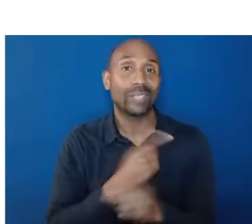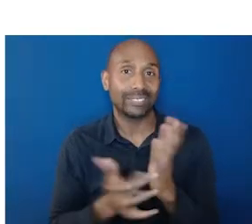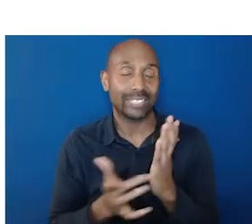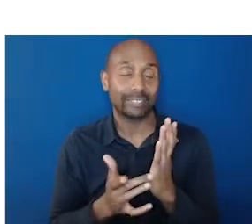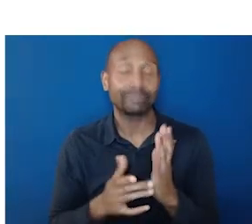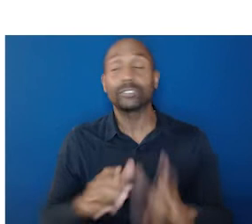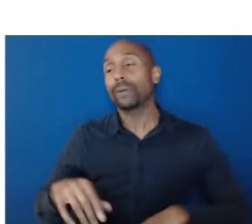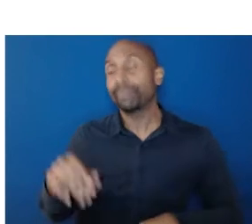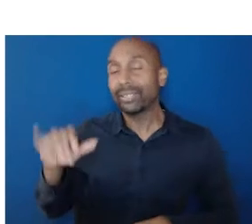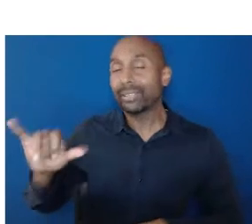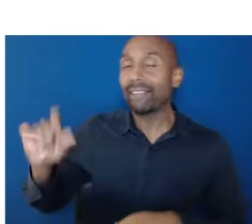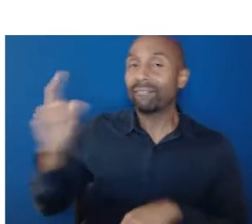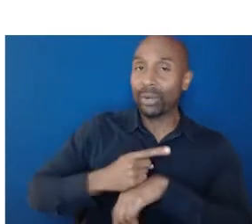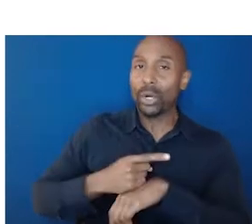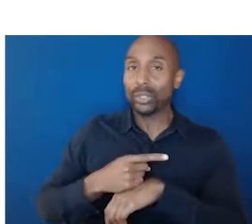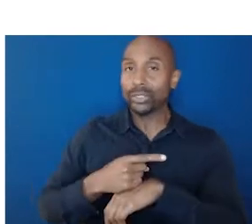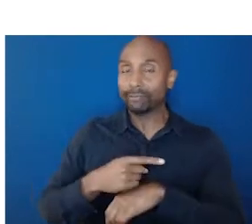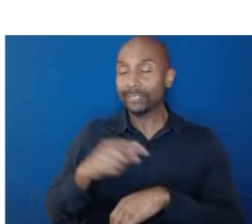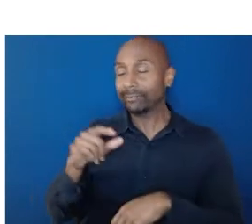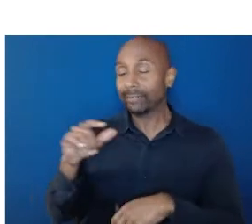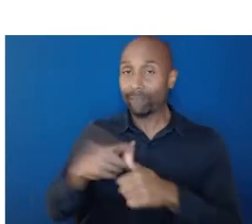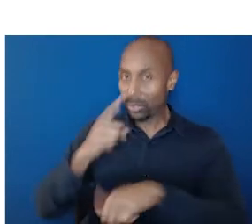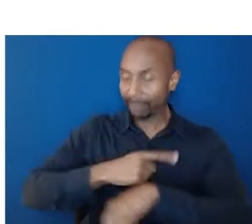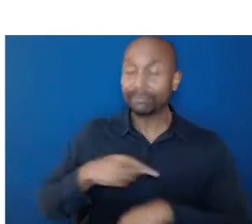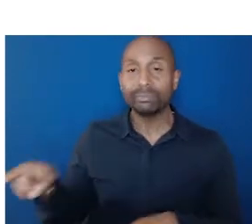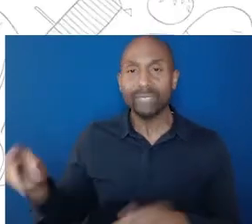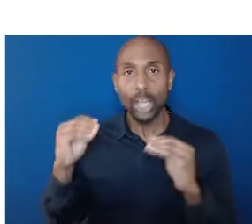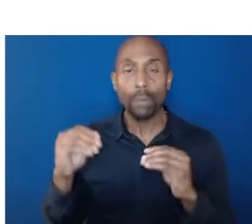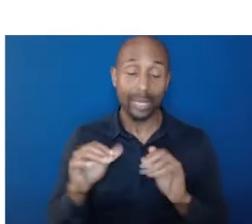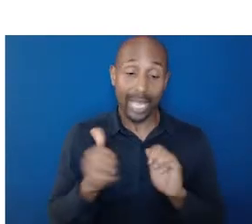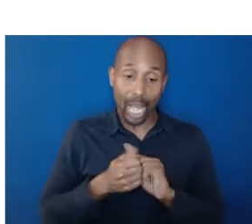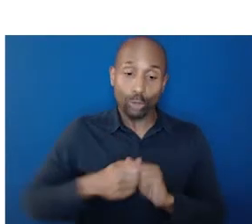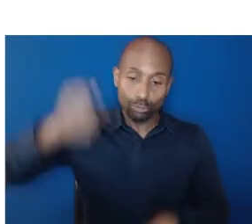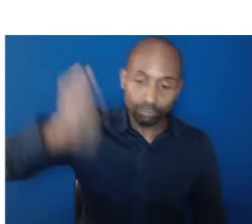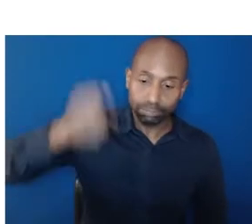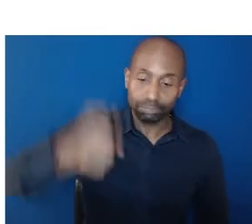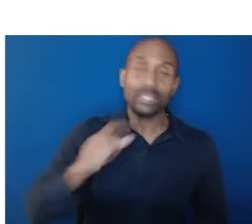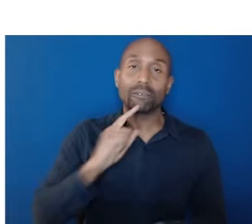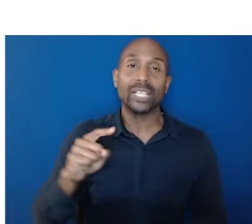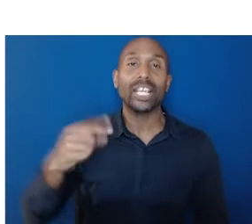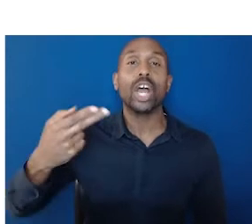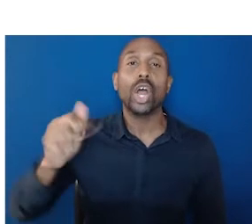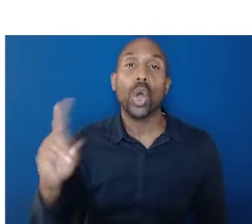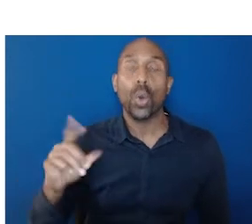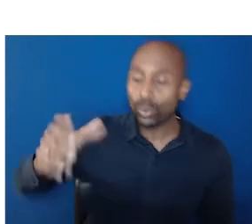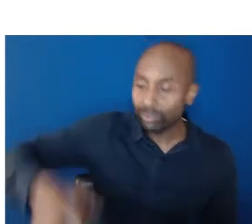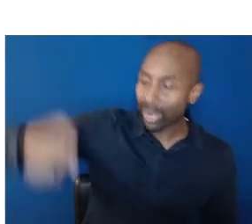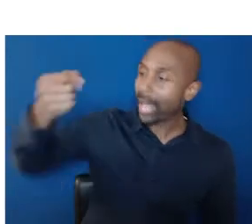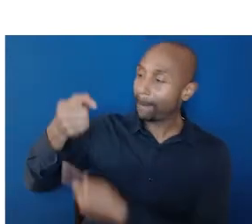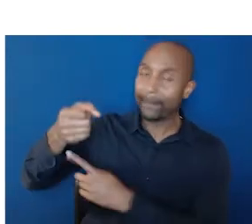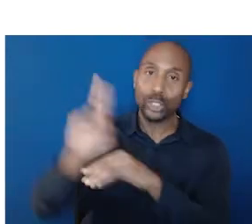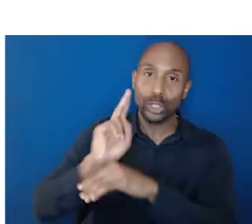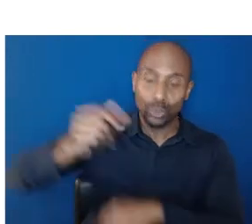it's like, this is how you hold this hammer, and this is how you hold another hammer, and when you're working on a small space, this is what you do.